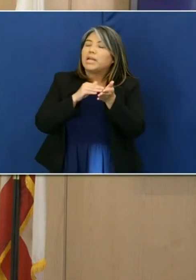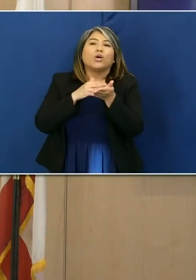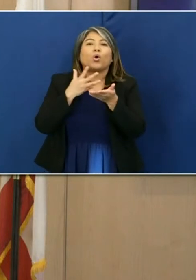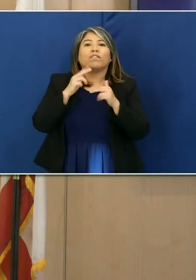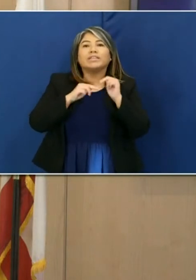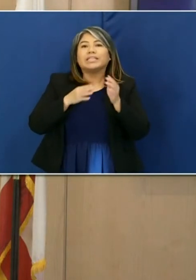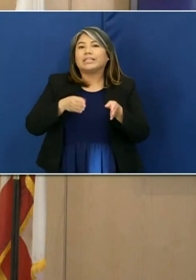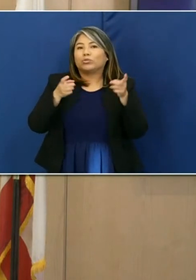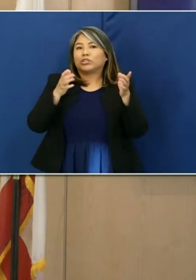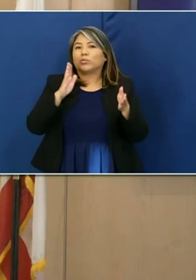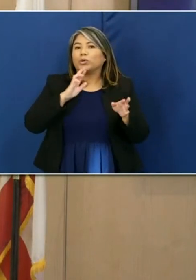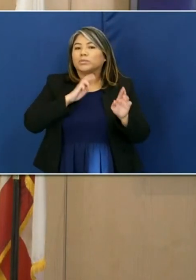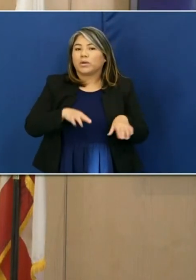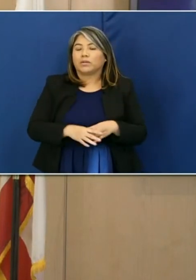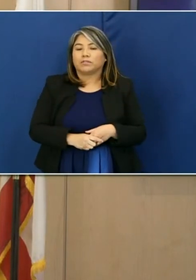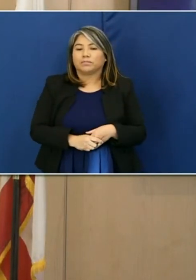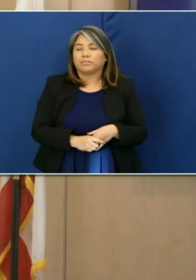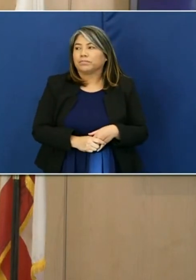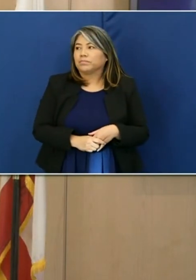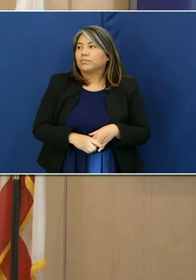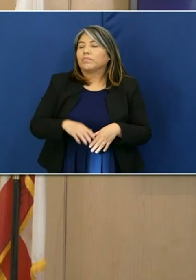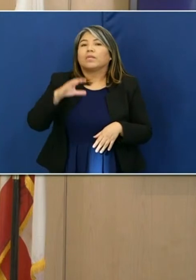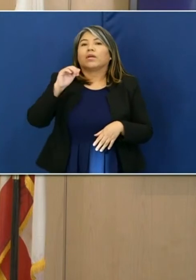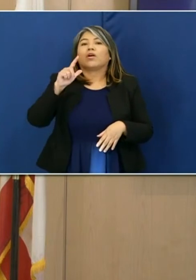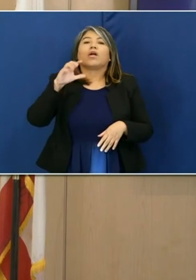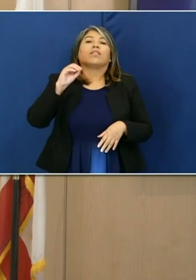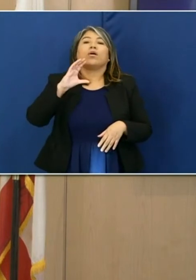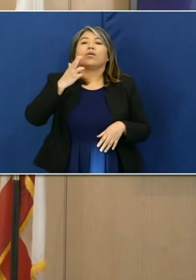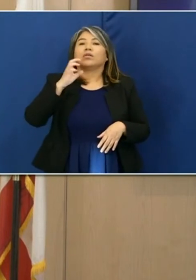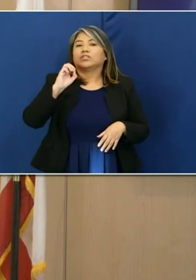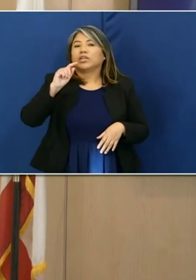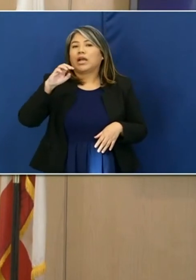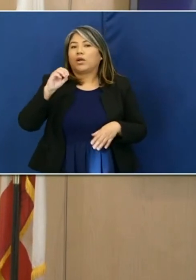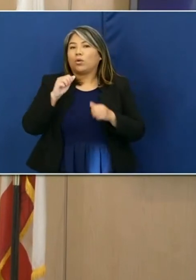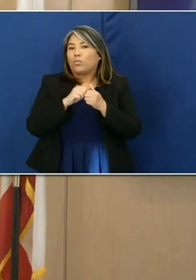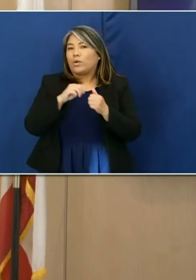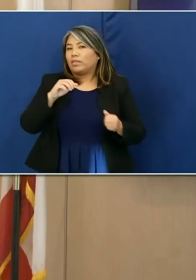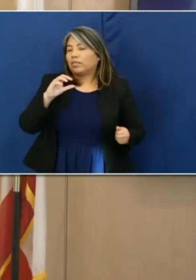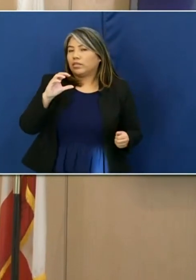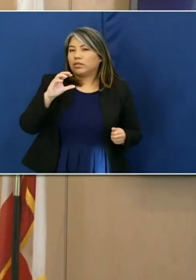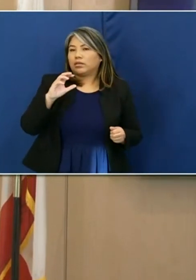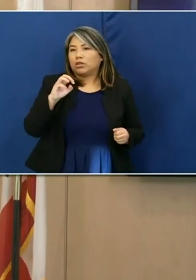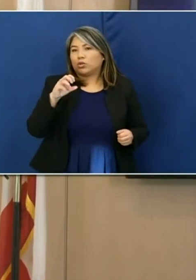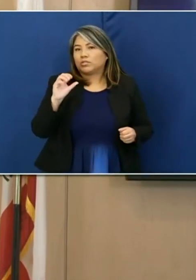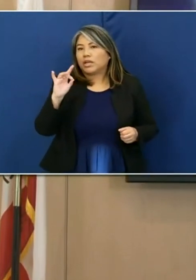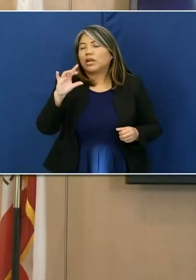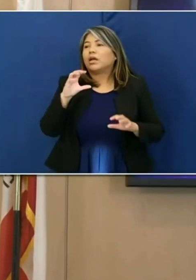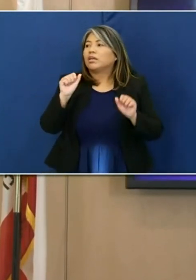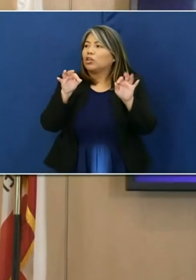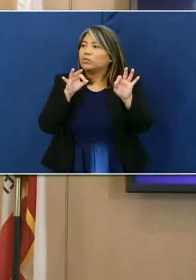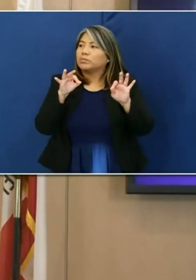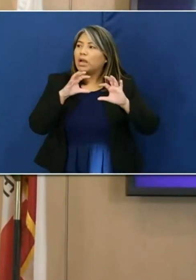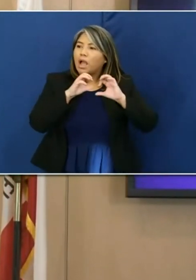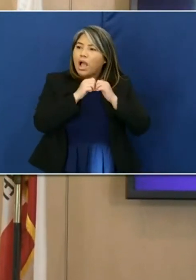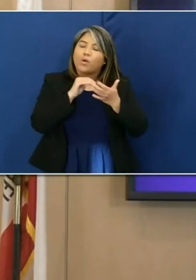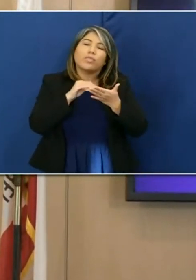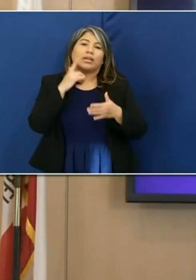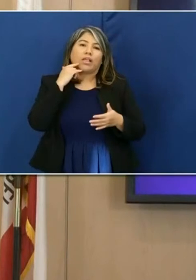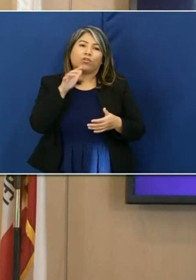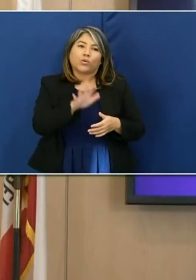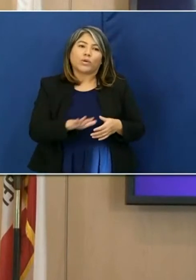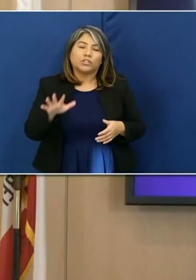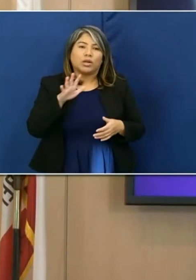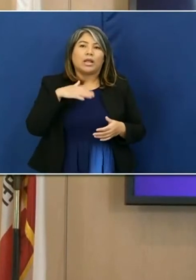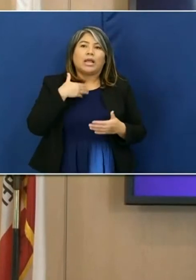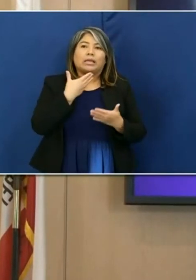This question is from Carlo Cicchetto with Channel News 8. Could you walk us through how the Southern California region gets to 0% ICU